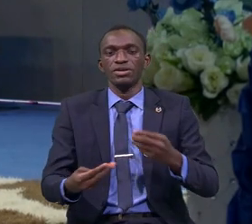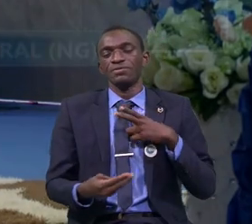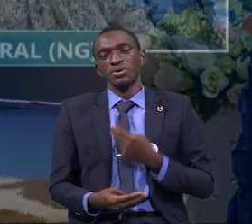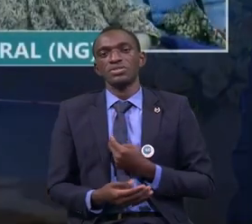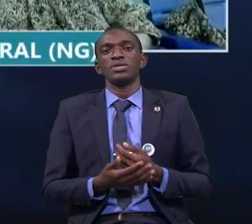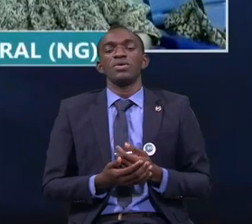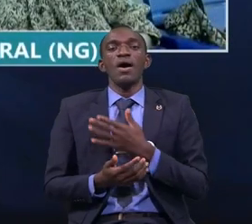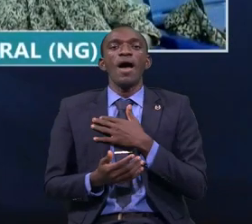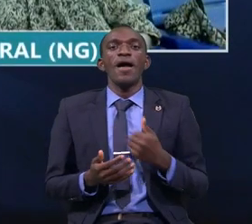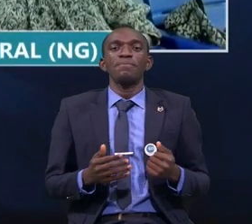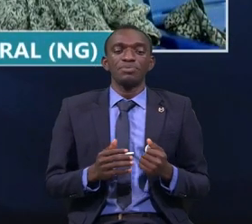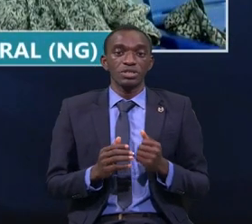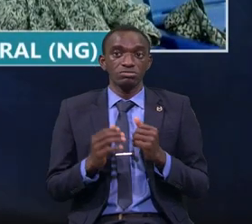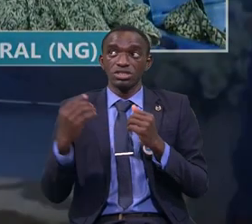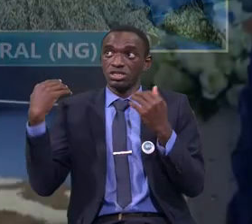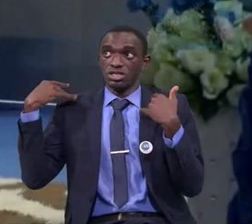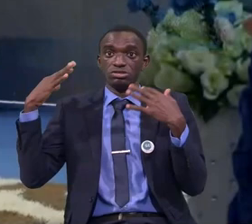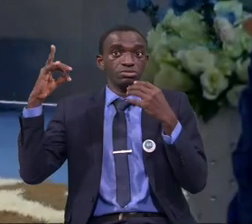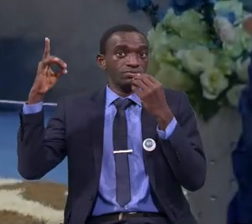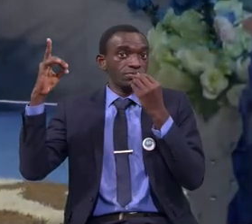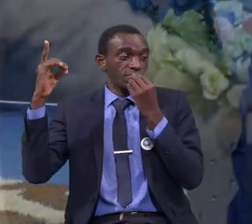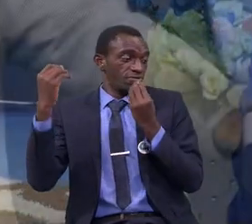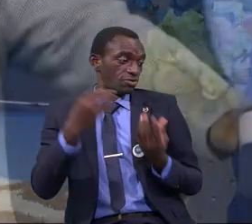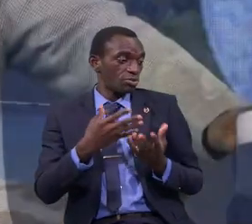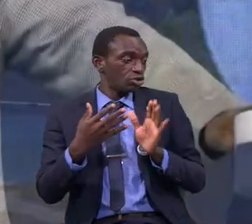And thy sin purged.